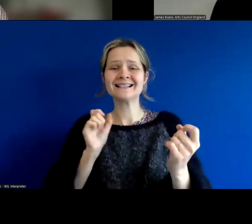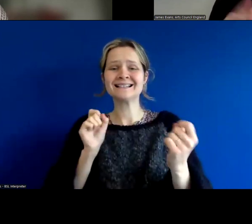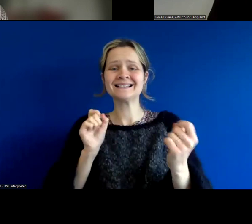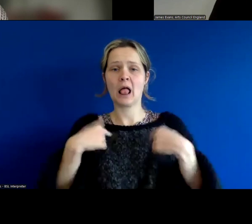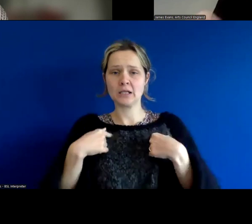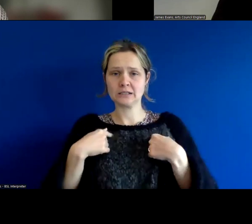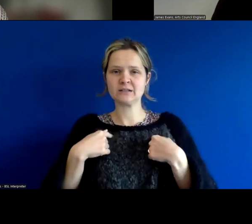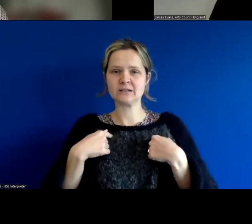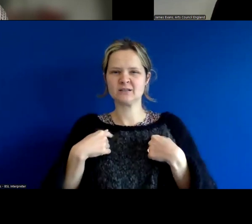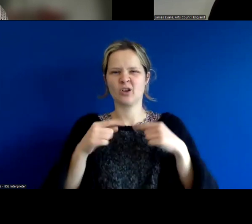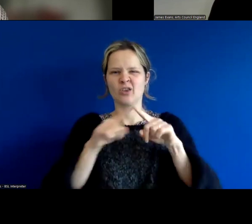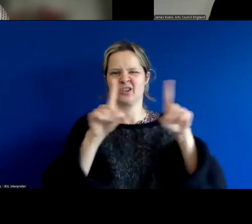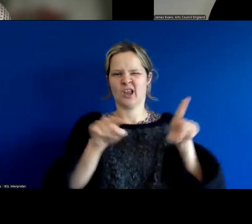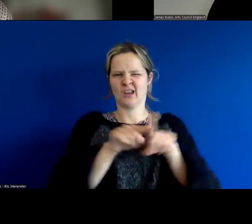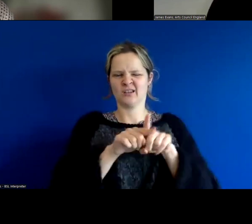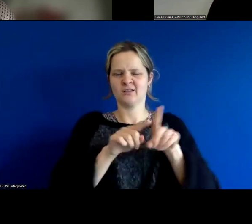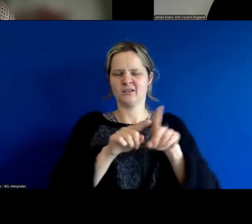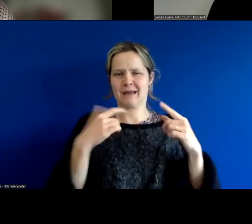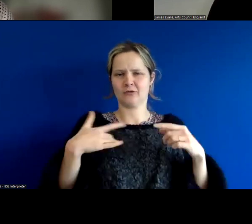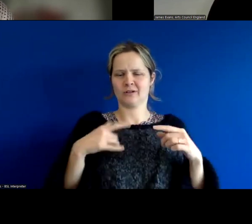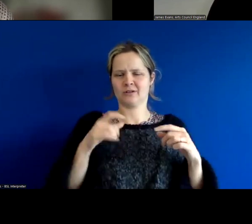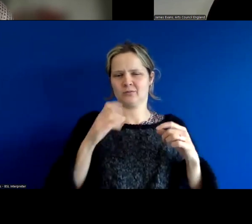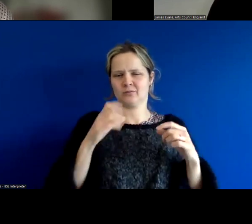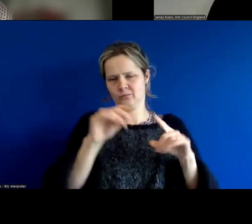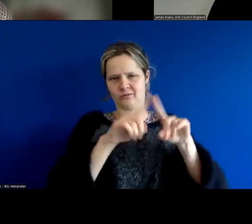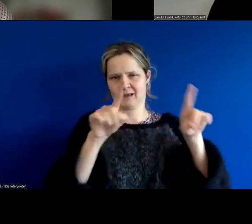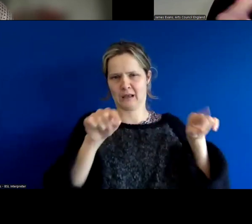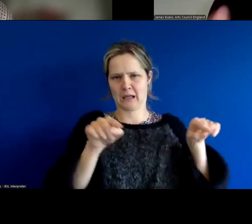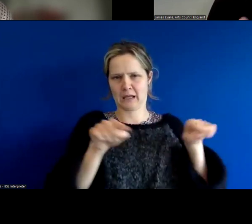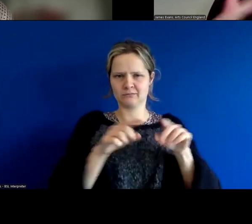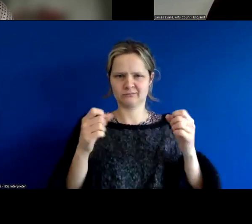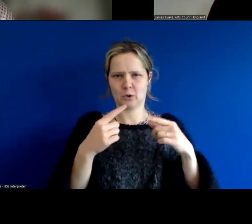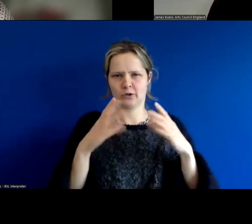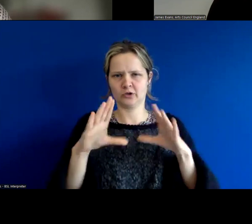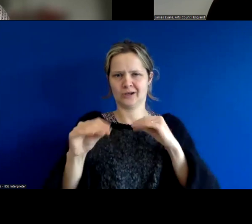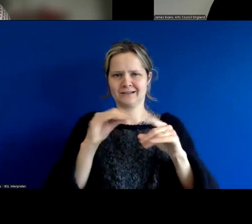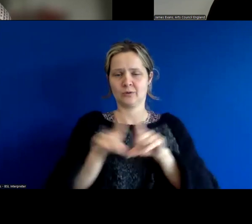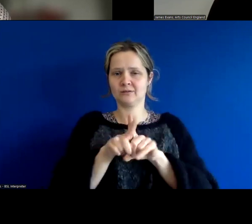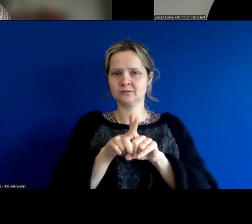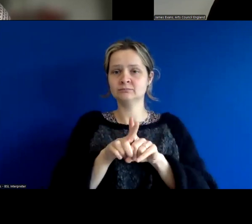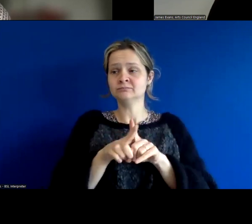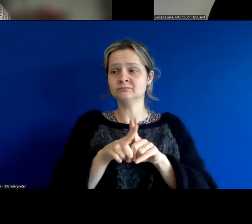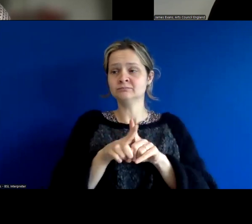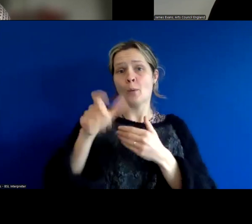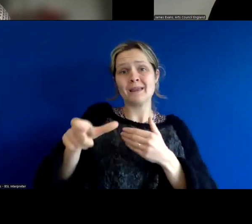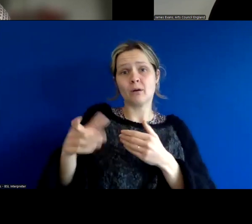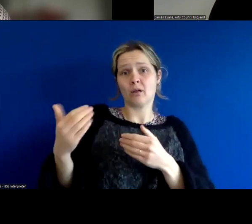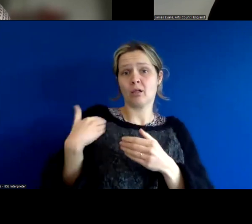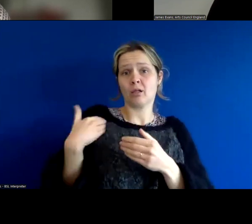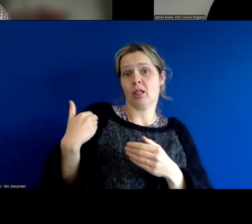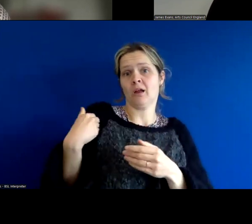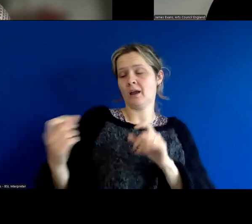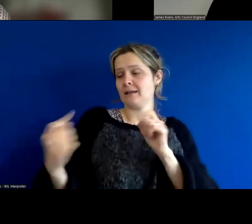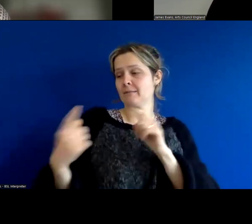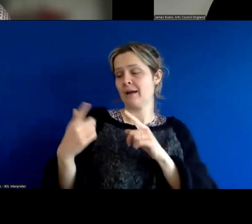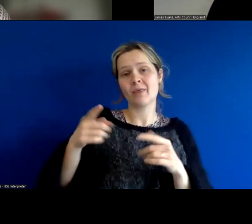explorer@artscouncil.org. It's on the slides and I'll put it in the chat as well. And then the more kind of demand we get for that then helps us